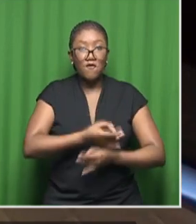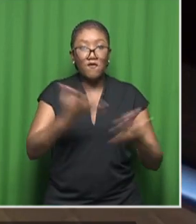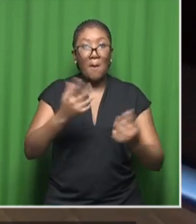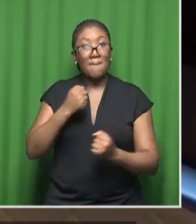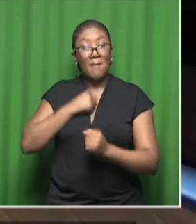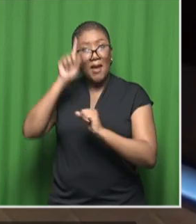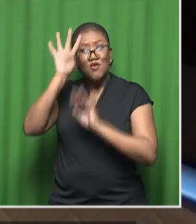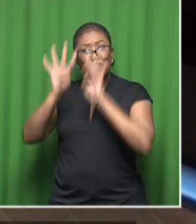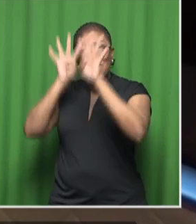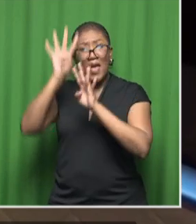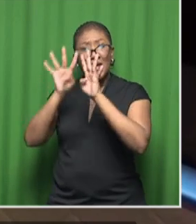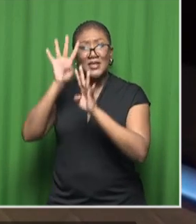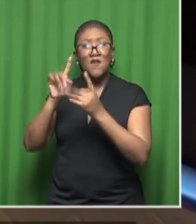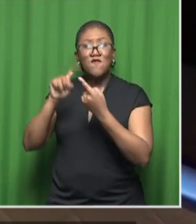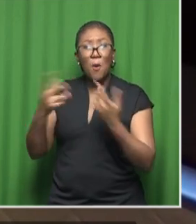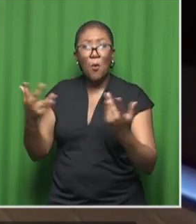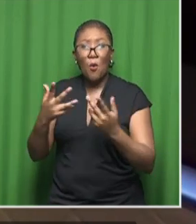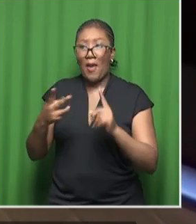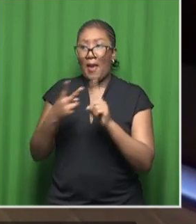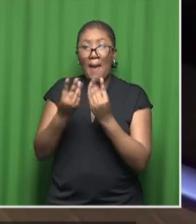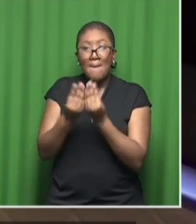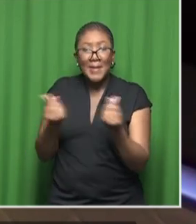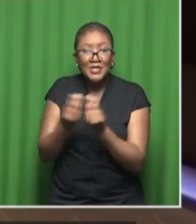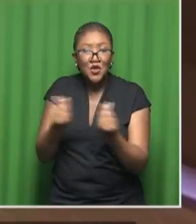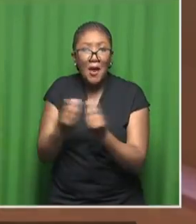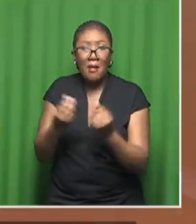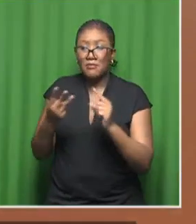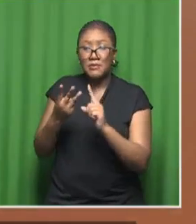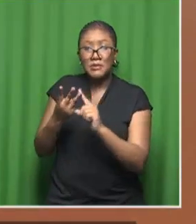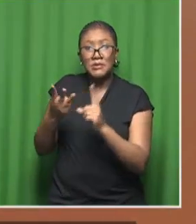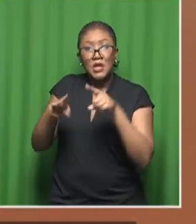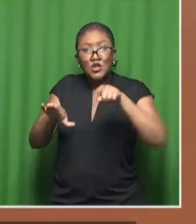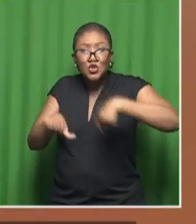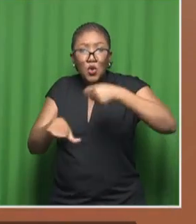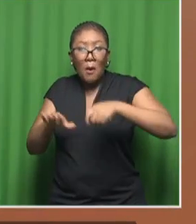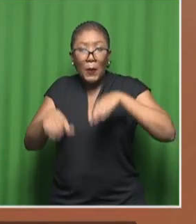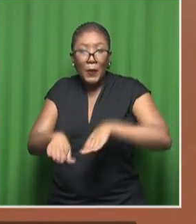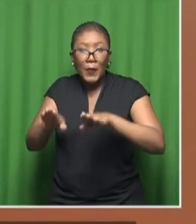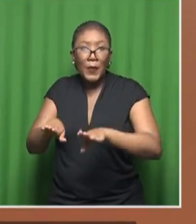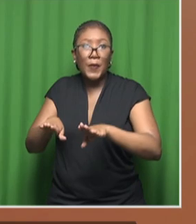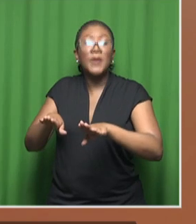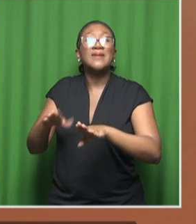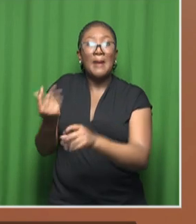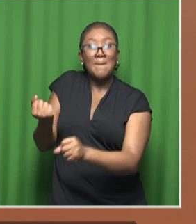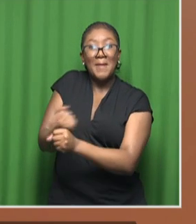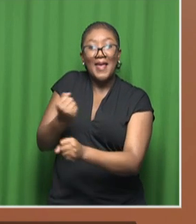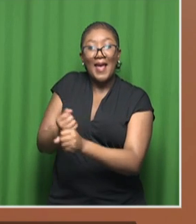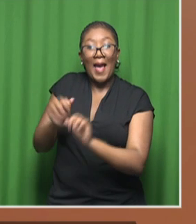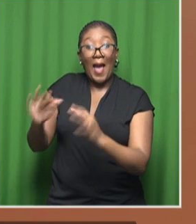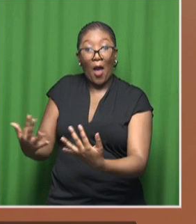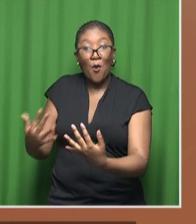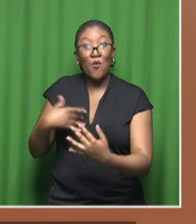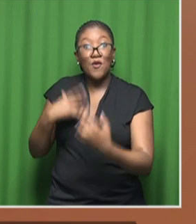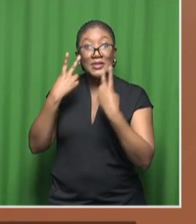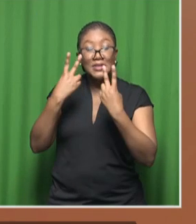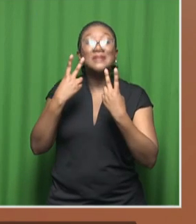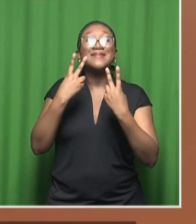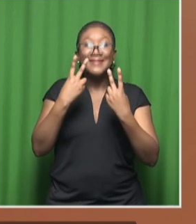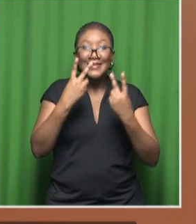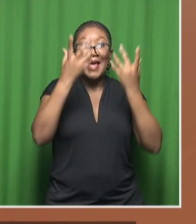from, my raw materials from, and how I make my product. Because we live in a time where climate change is one of